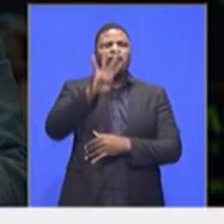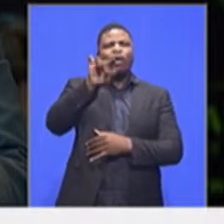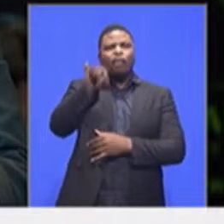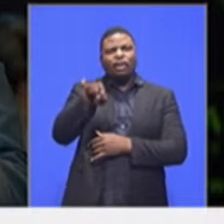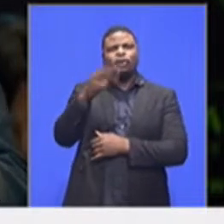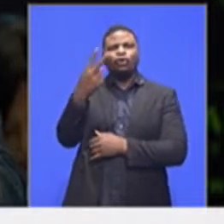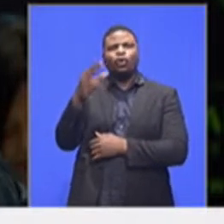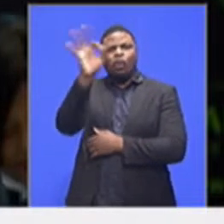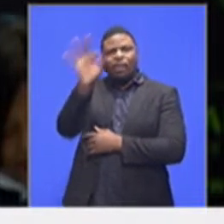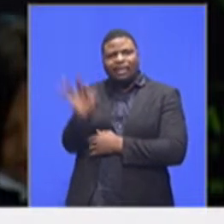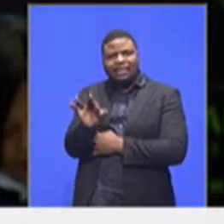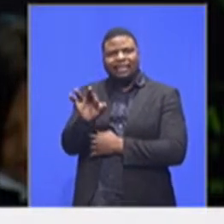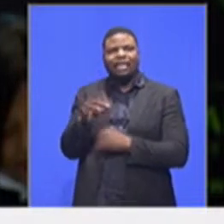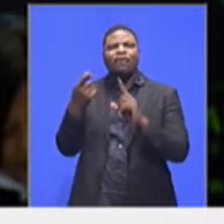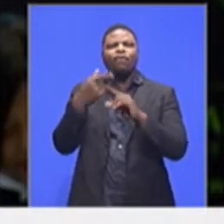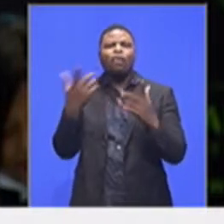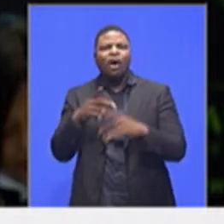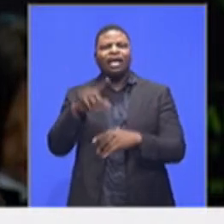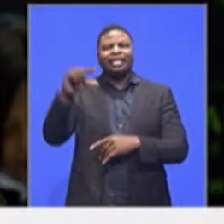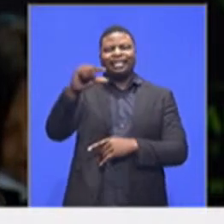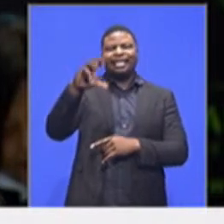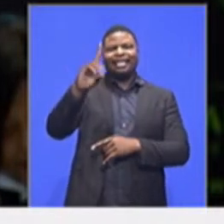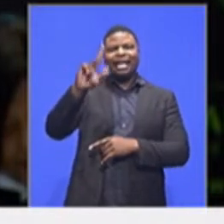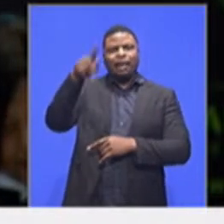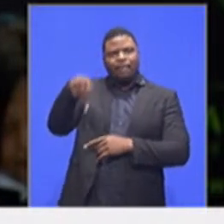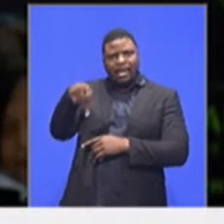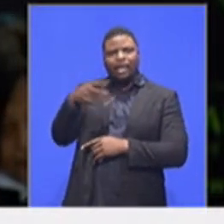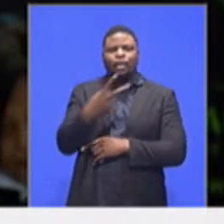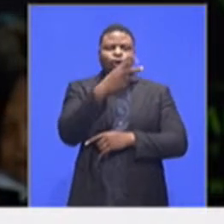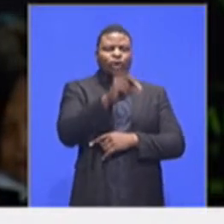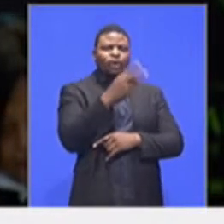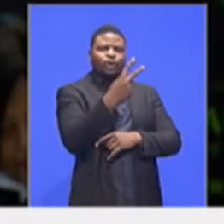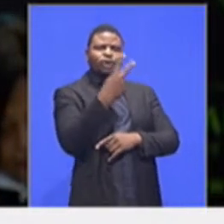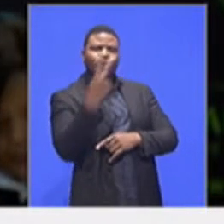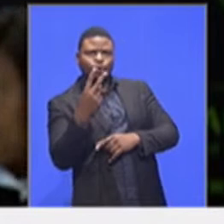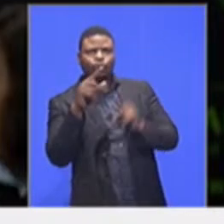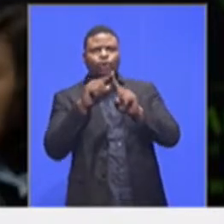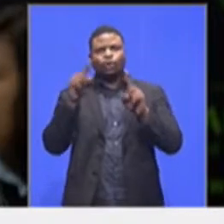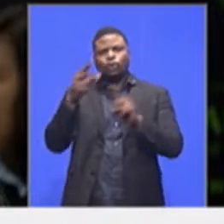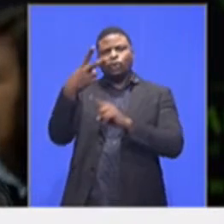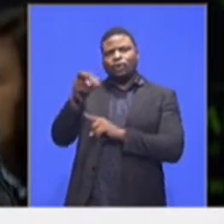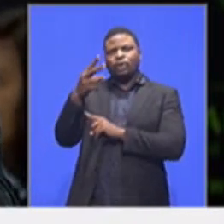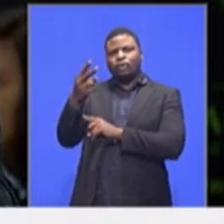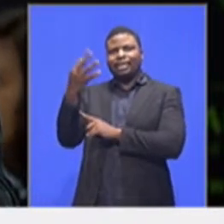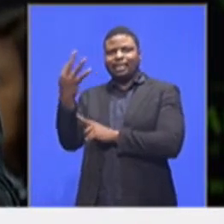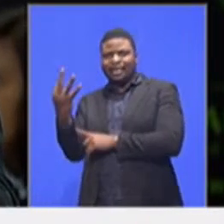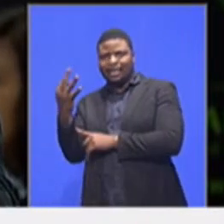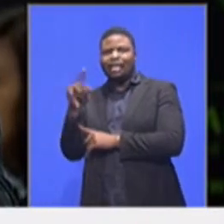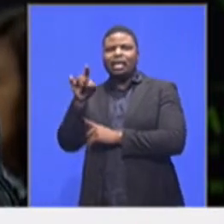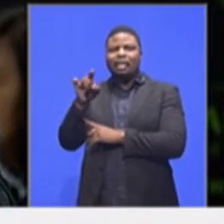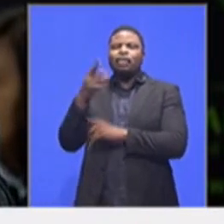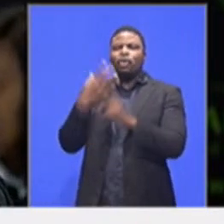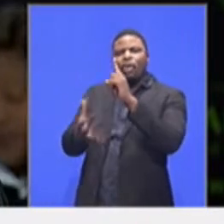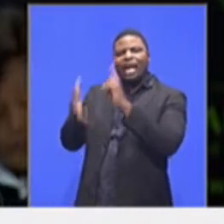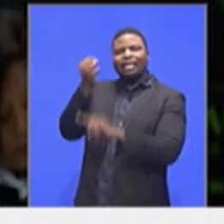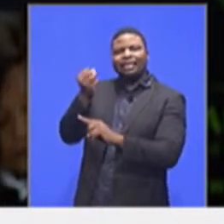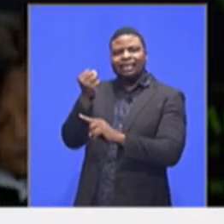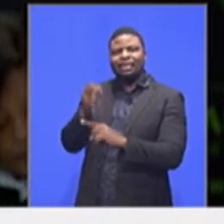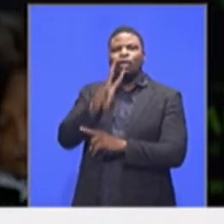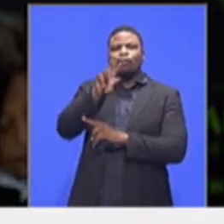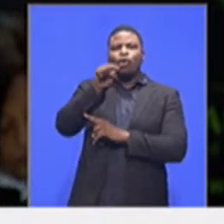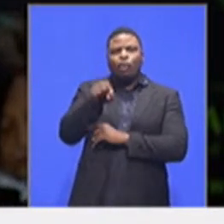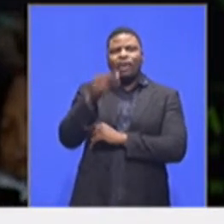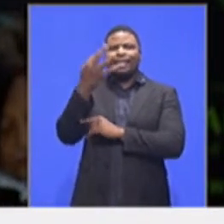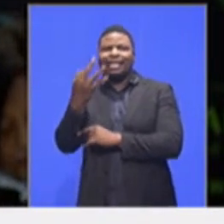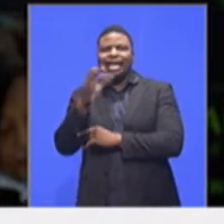4.2% of GDP for 2022-23, and this will reach 3.2%